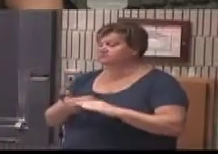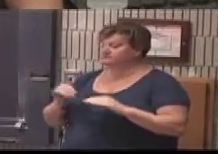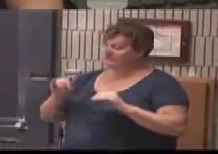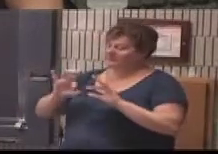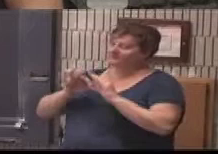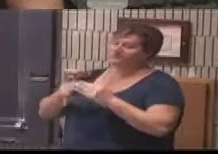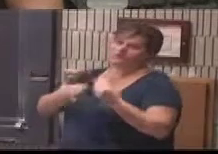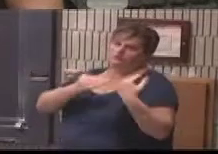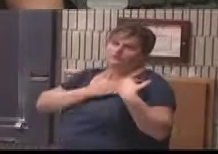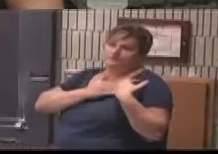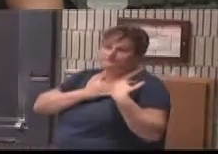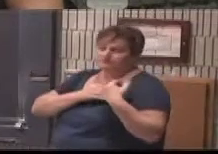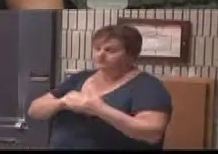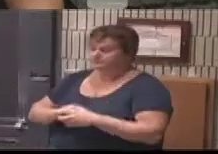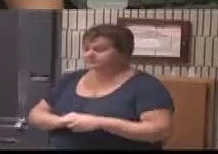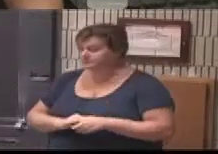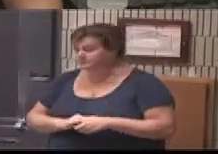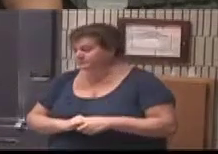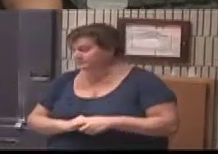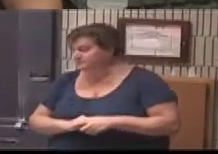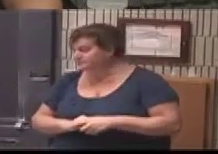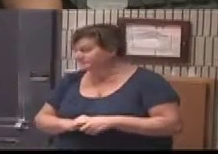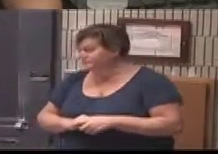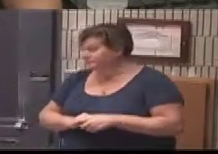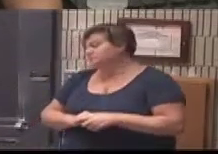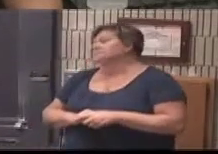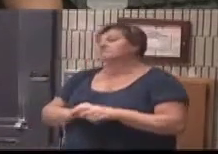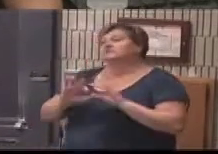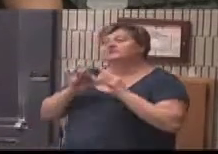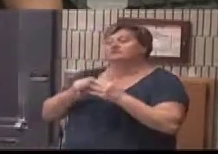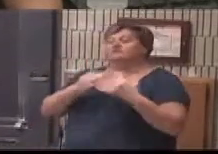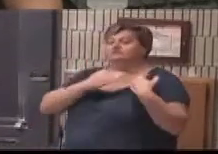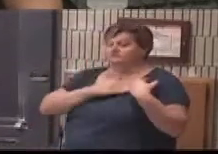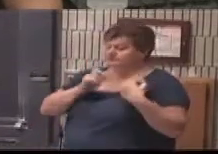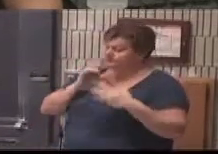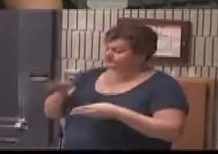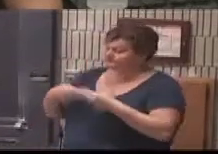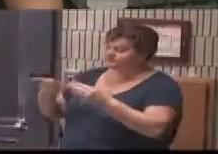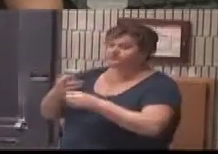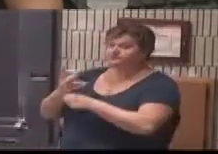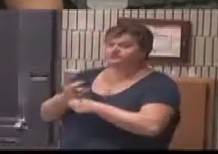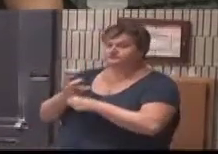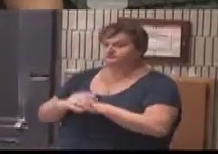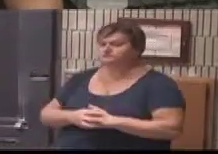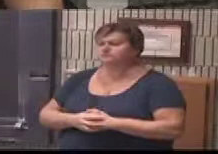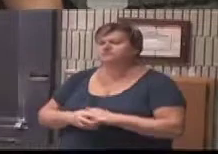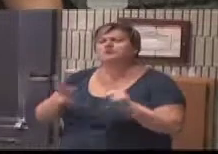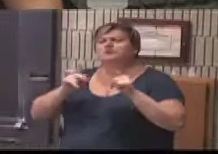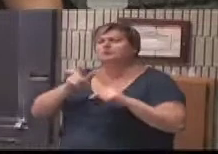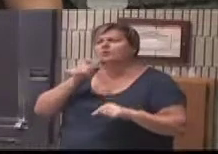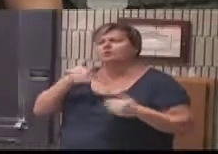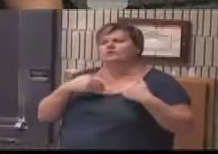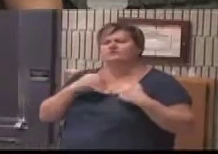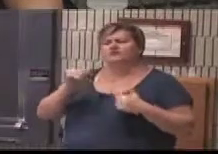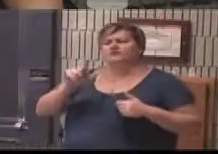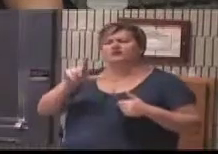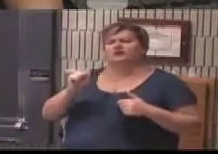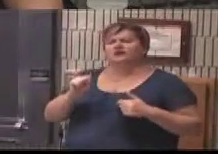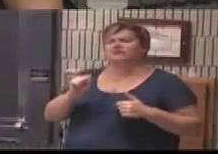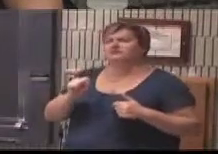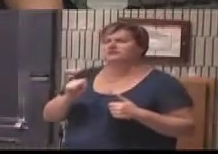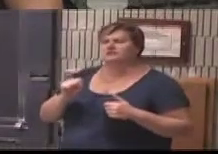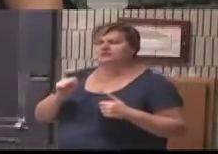on the families to help provide that care. Generally, with people with ALS, they find that they have to really